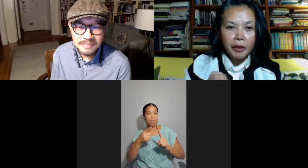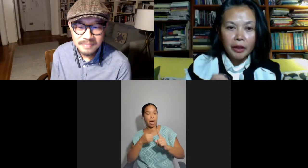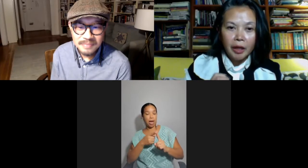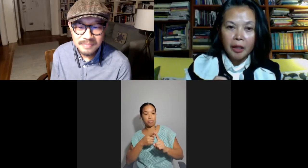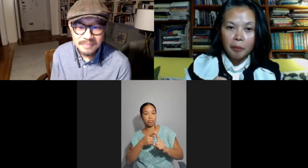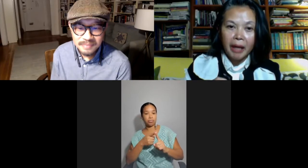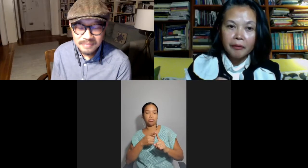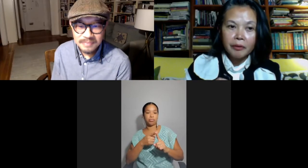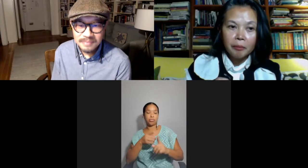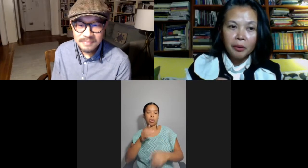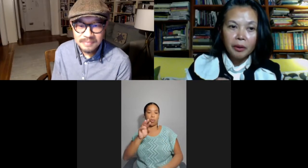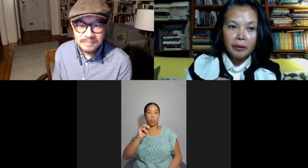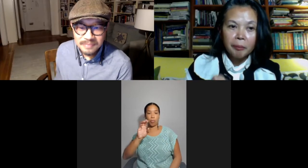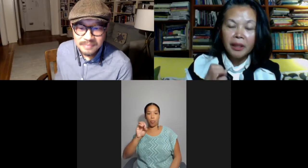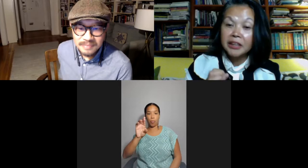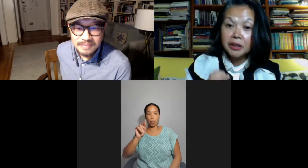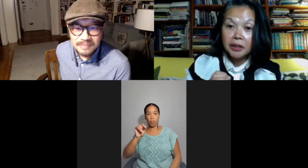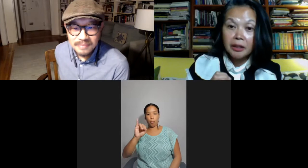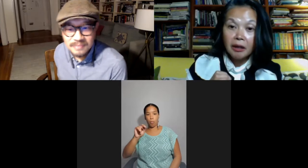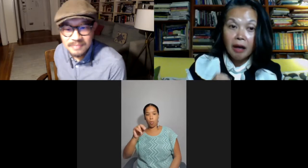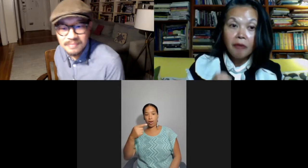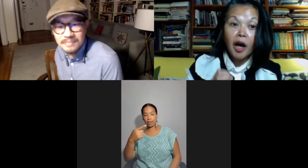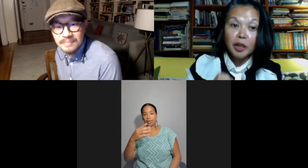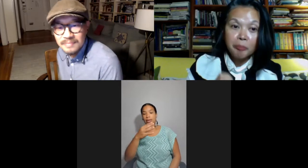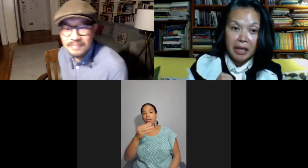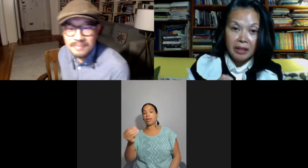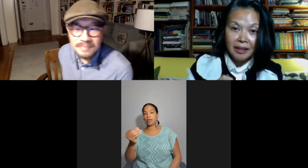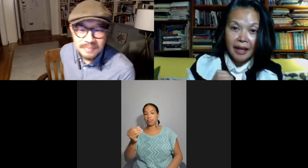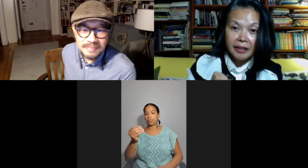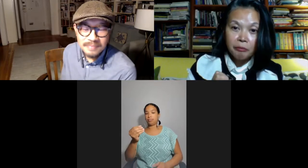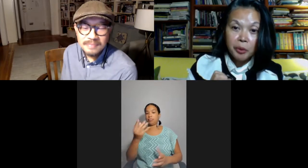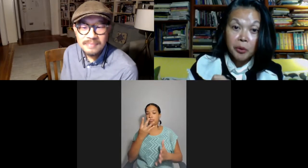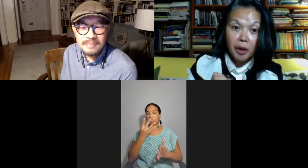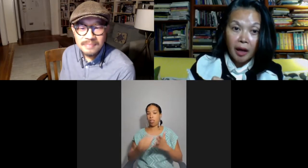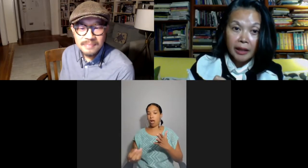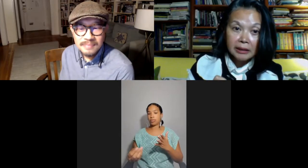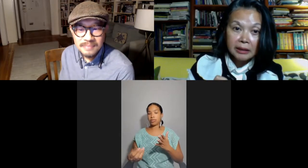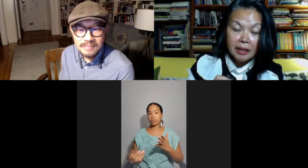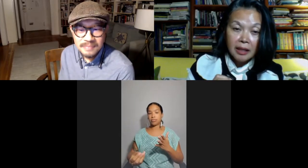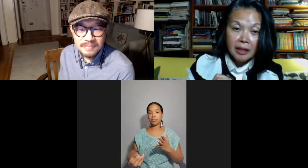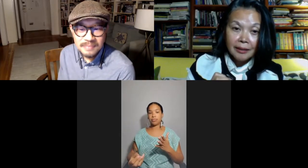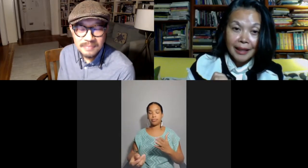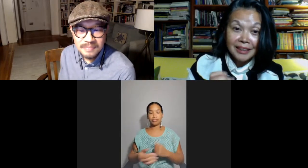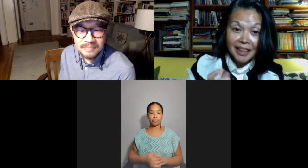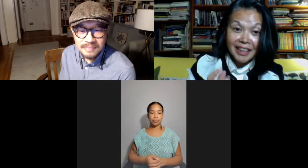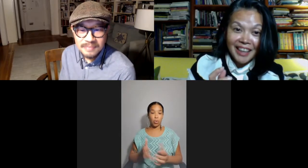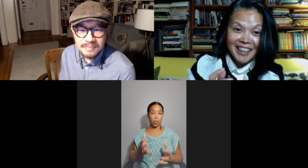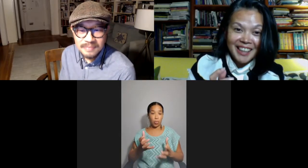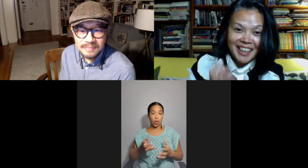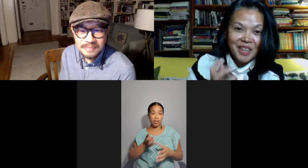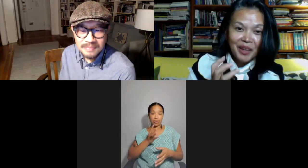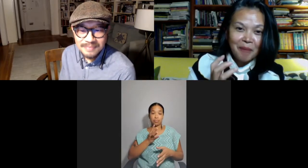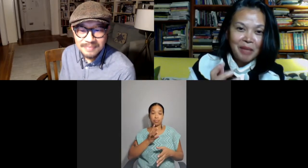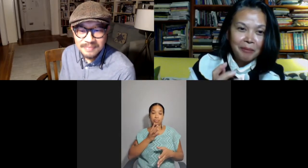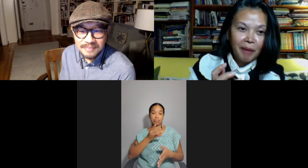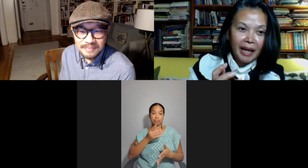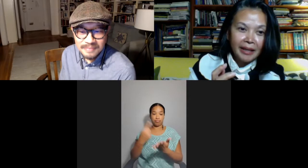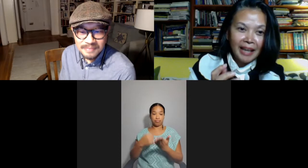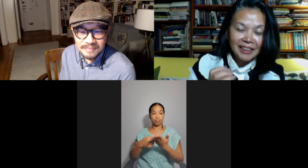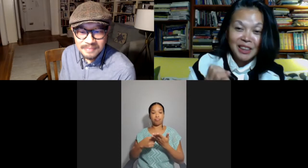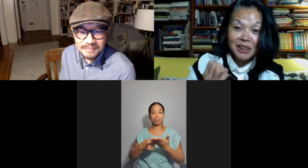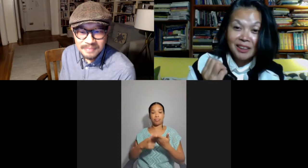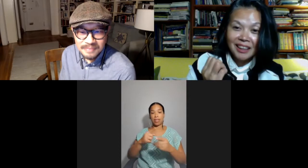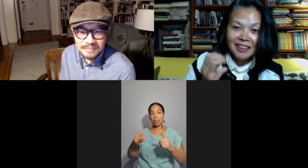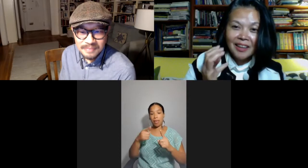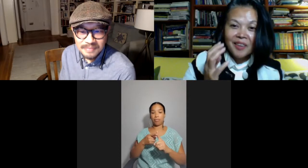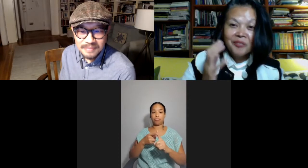very early on about the book, the pleasure of art making, a kind of pure art that is in it. I think what I mean by that